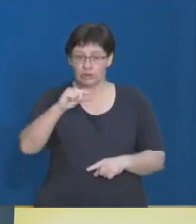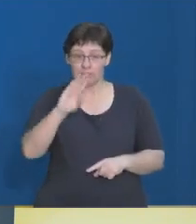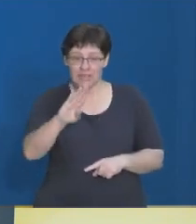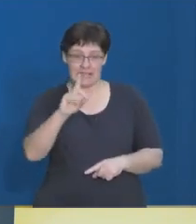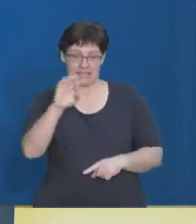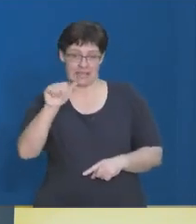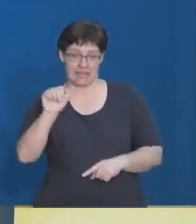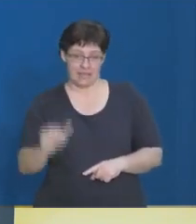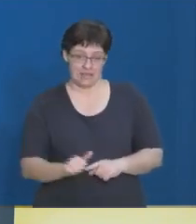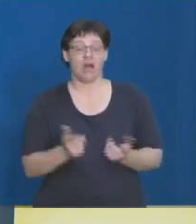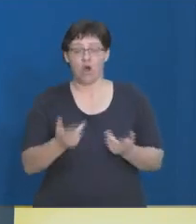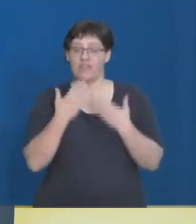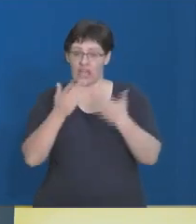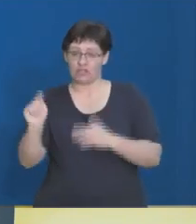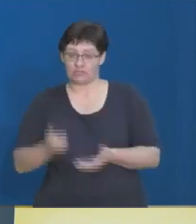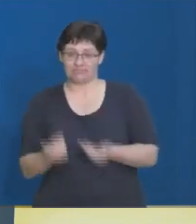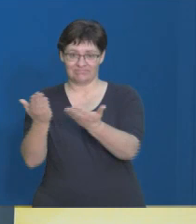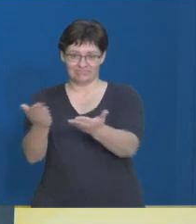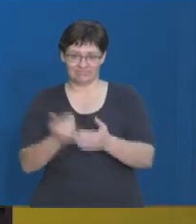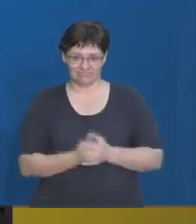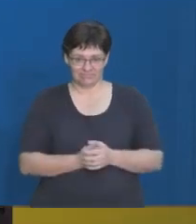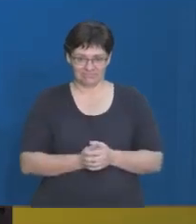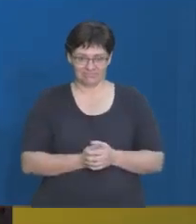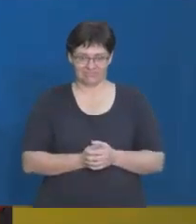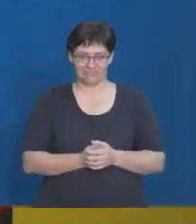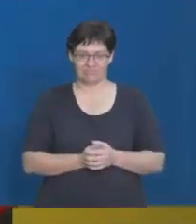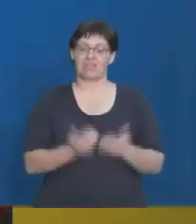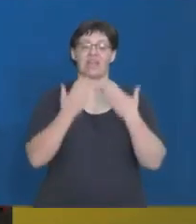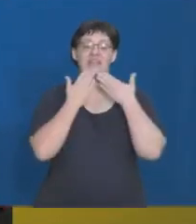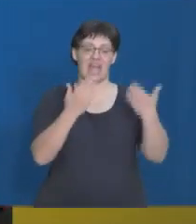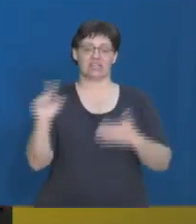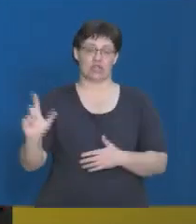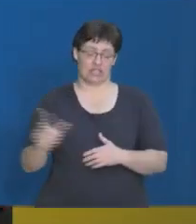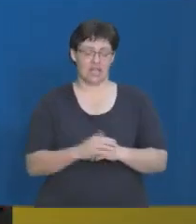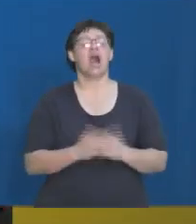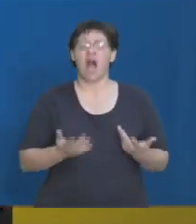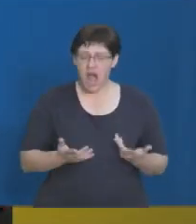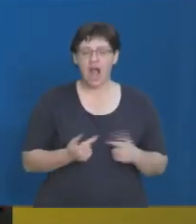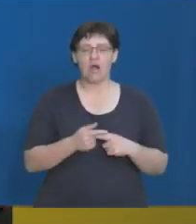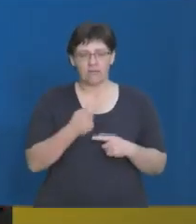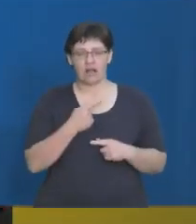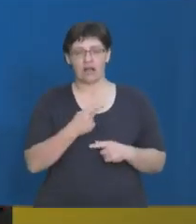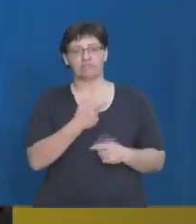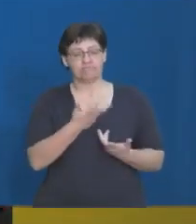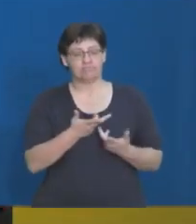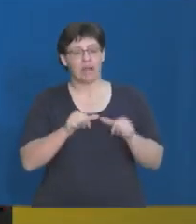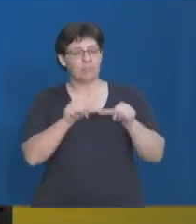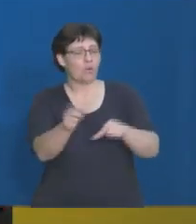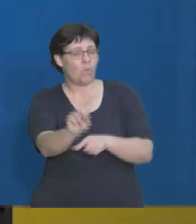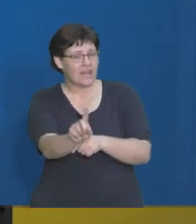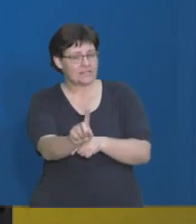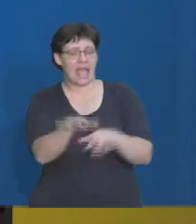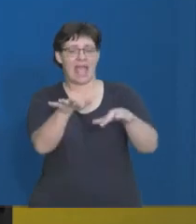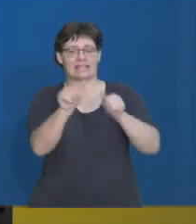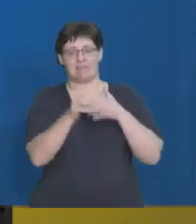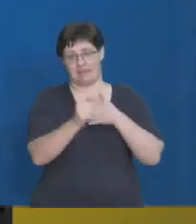data. Thank you so much, Tando, and over to you. Thanks, Luni. We are continuing, boys and girls, with our exam